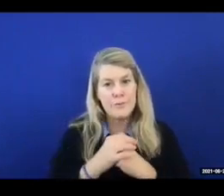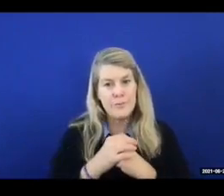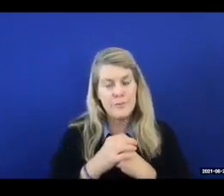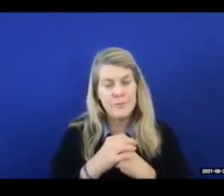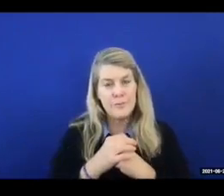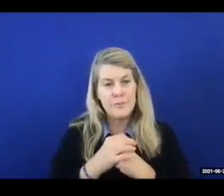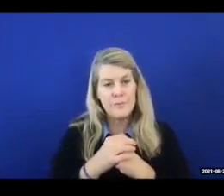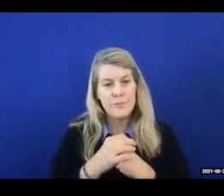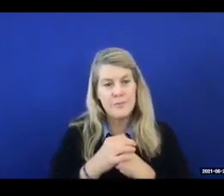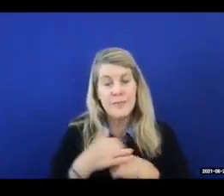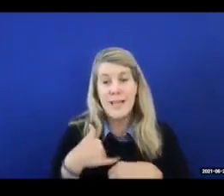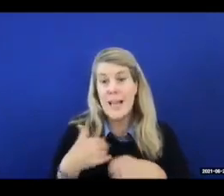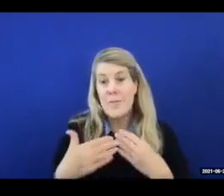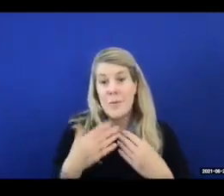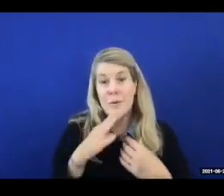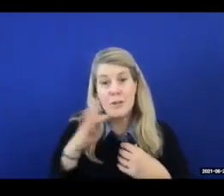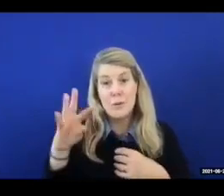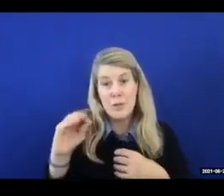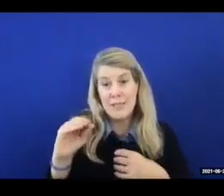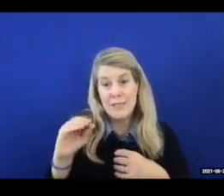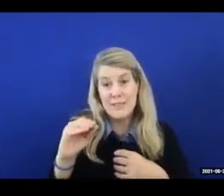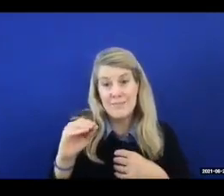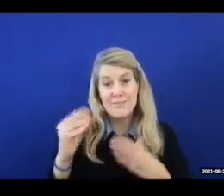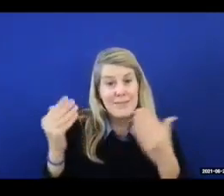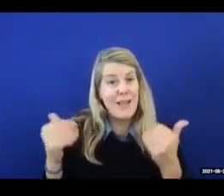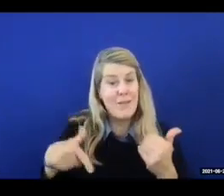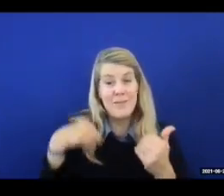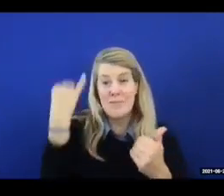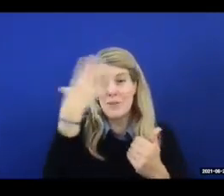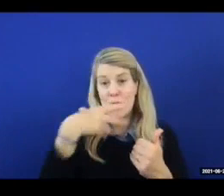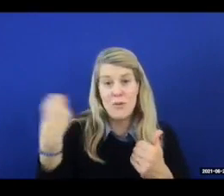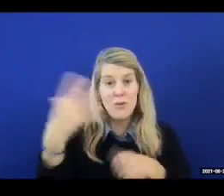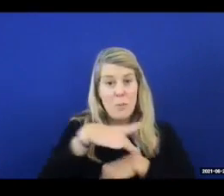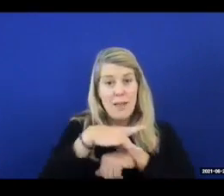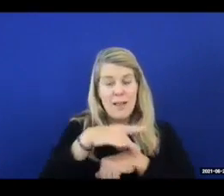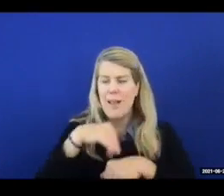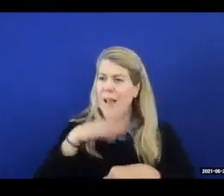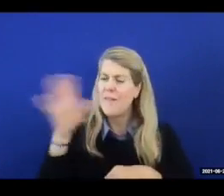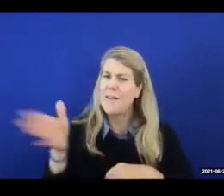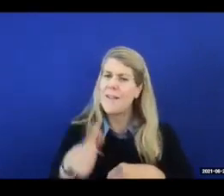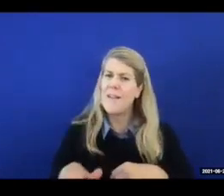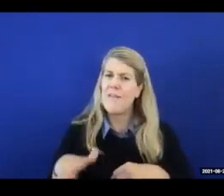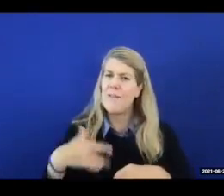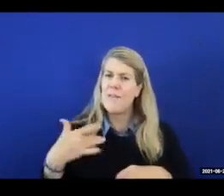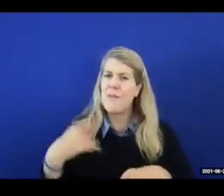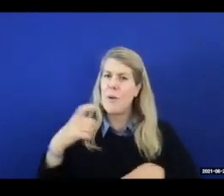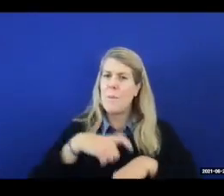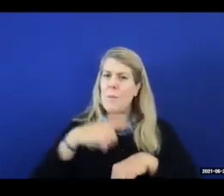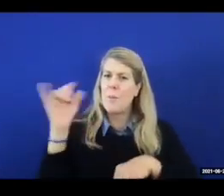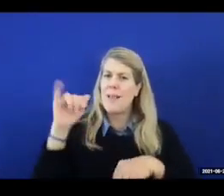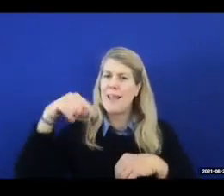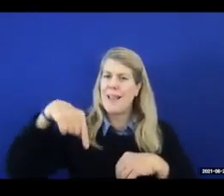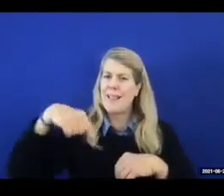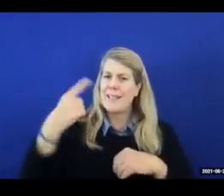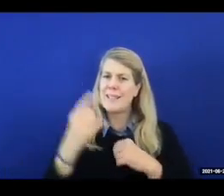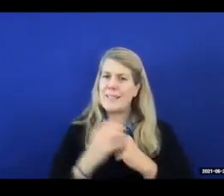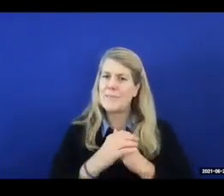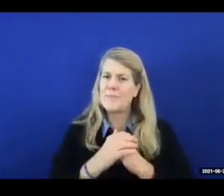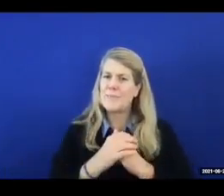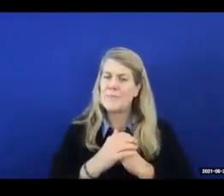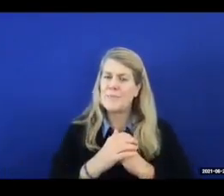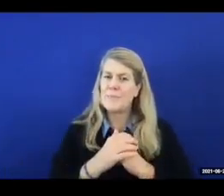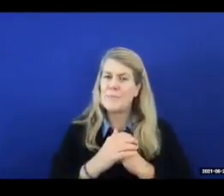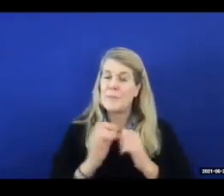In my almost 40 years on this beautiful planet, I have never felt a moment quite like this one.